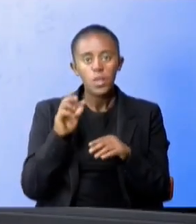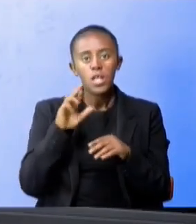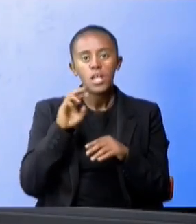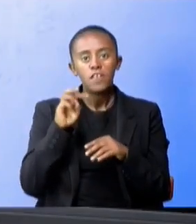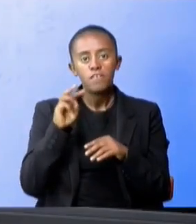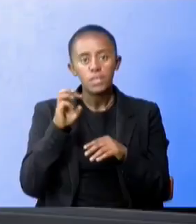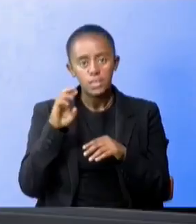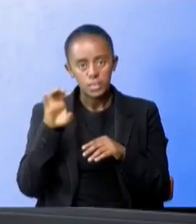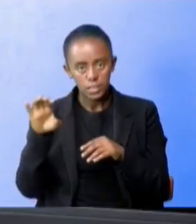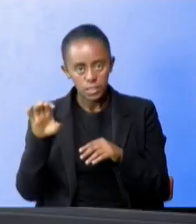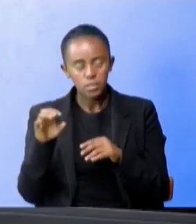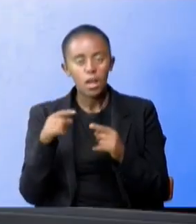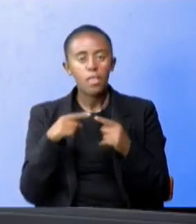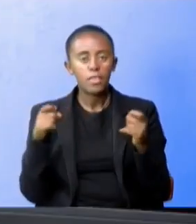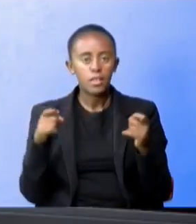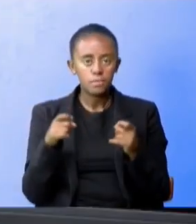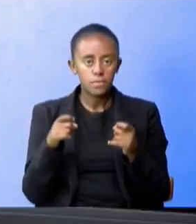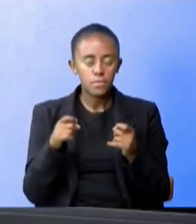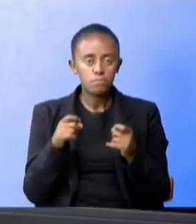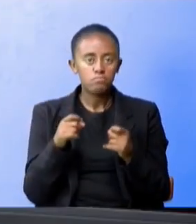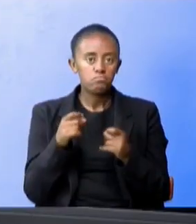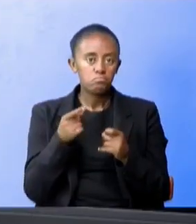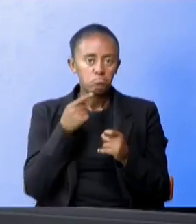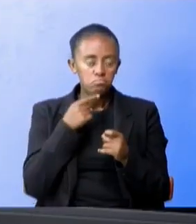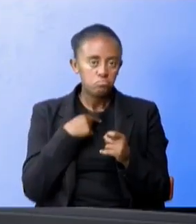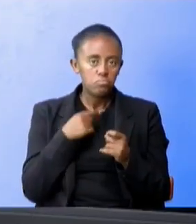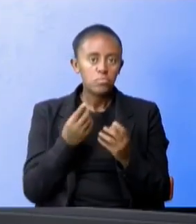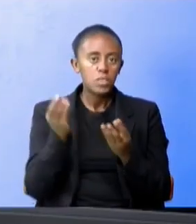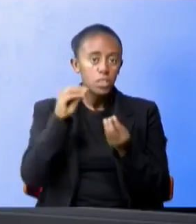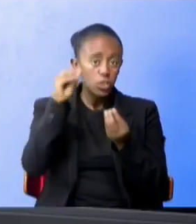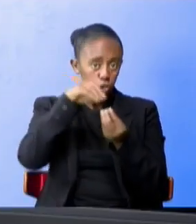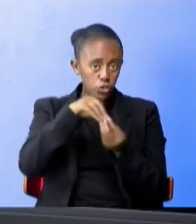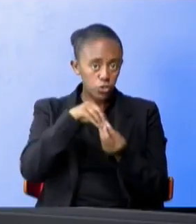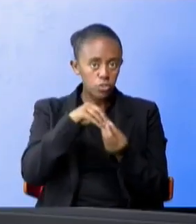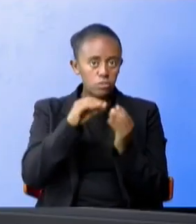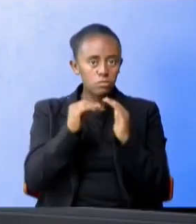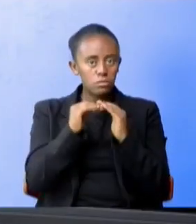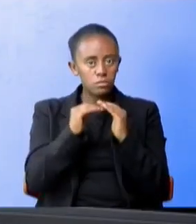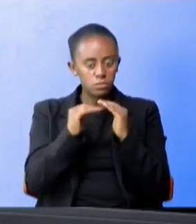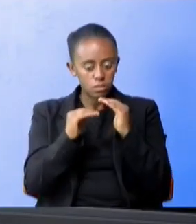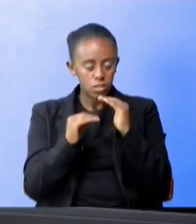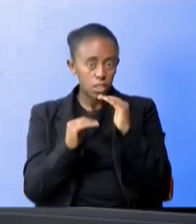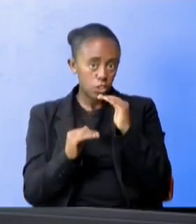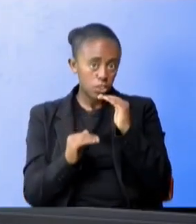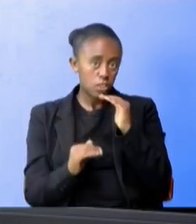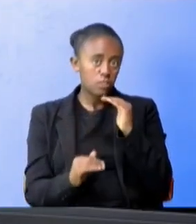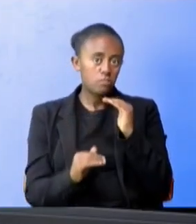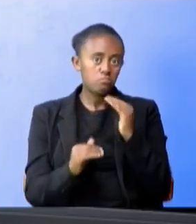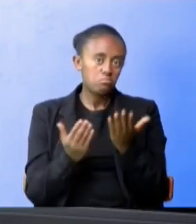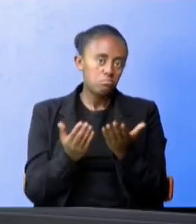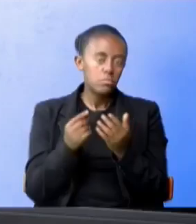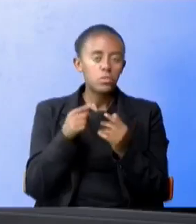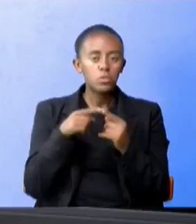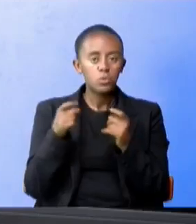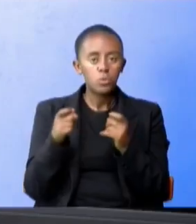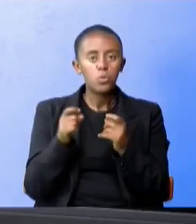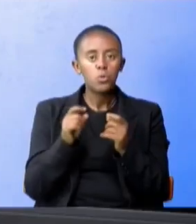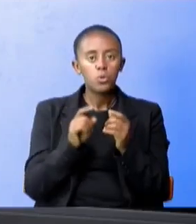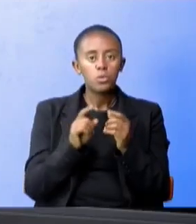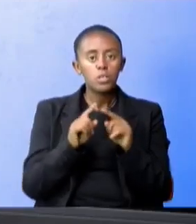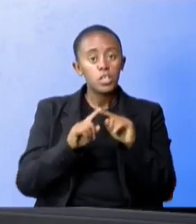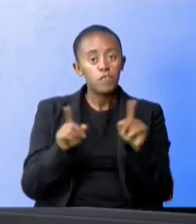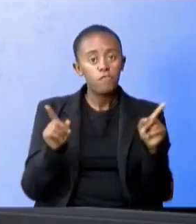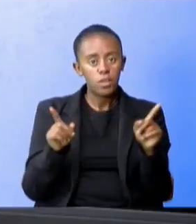reverse antonym. If we say increase and then decrease, so their direction